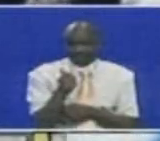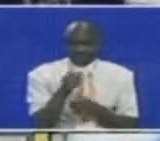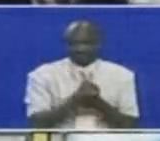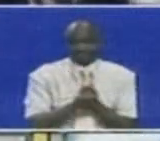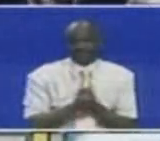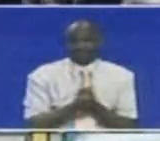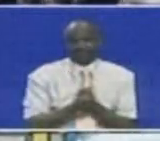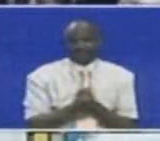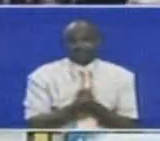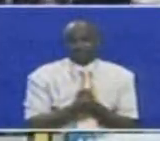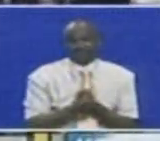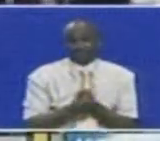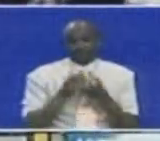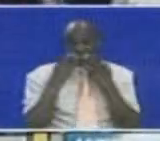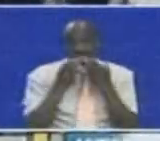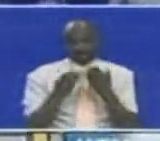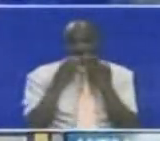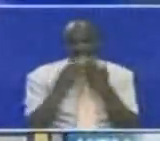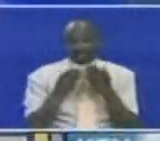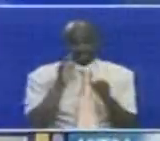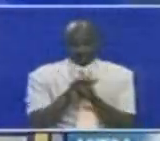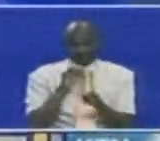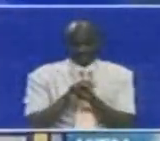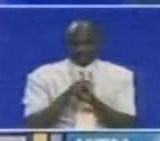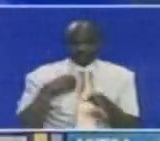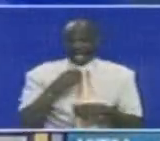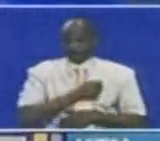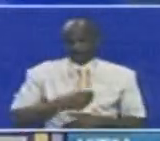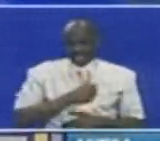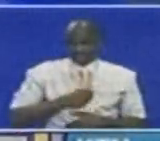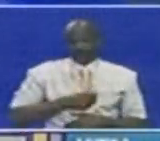All right. We thank you. We thank you very much. We apologize for the poor quality in...